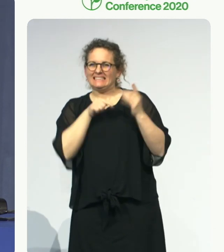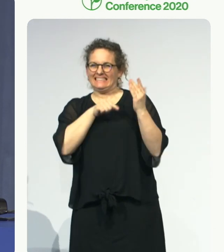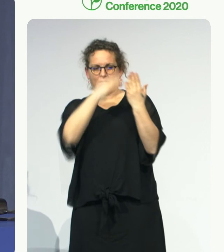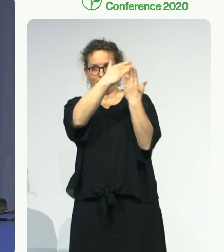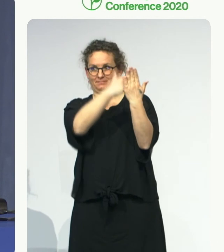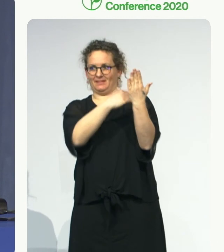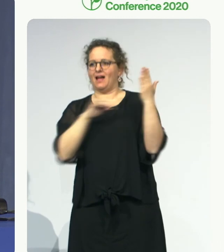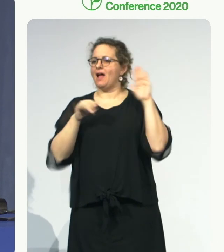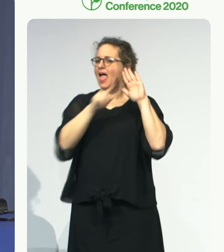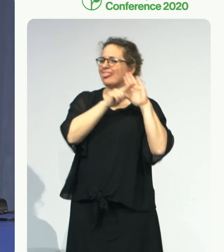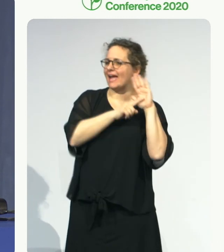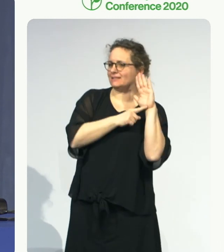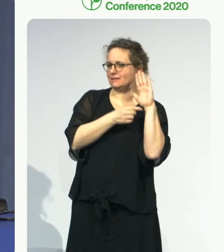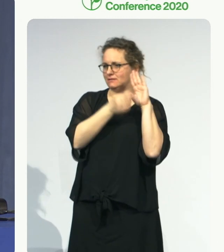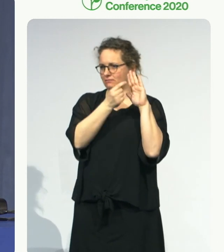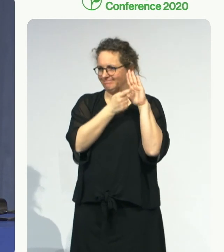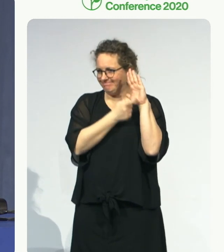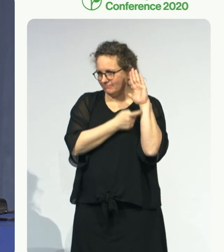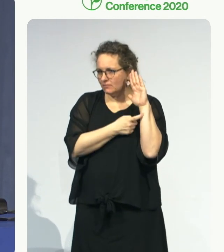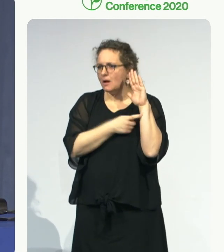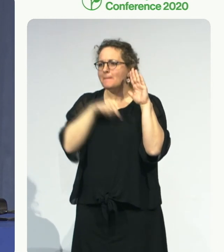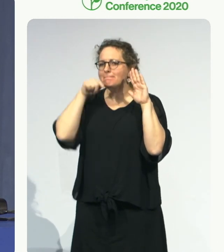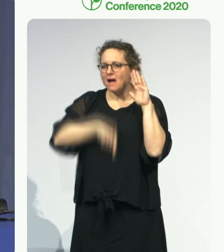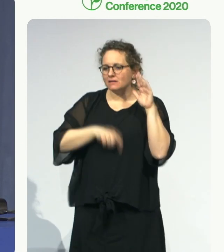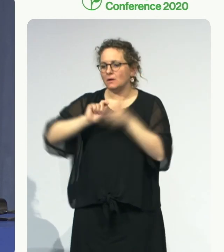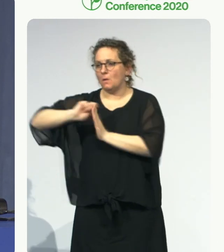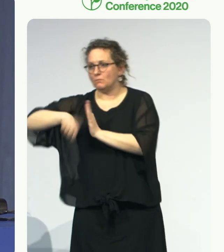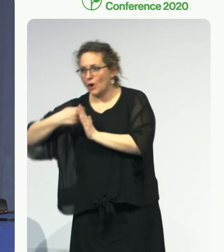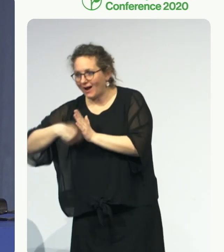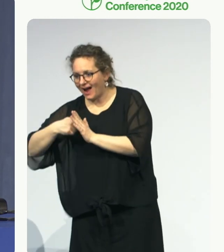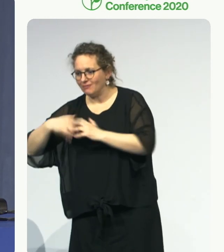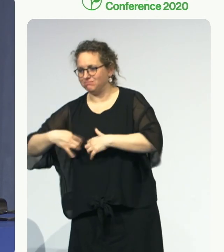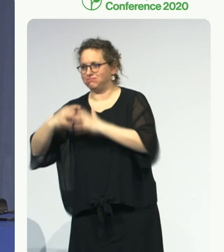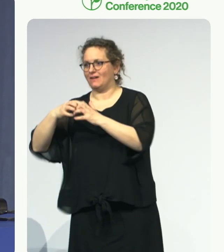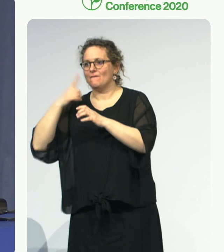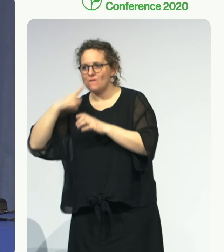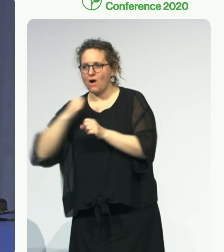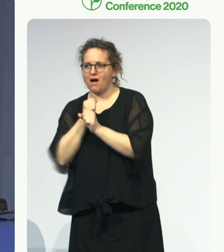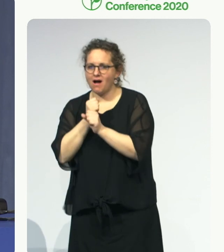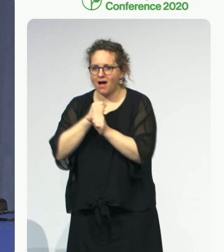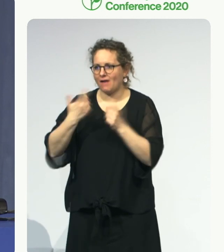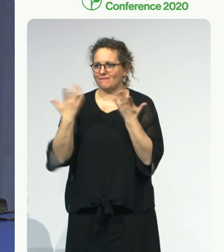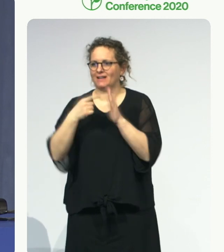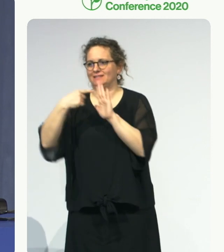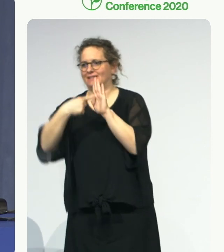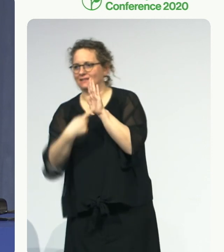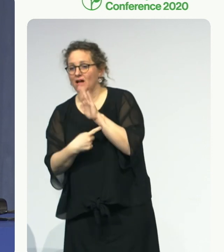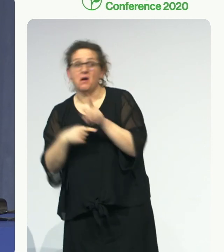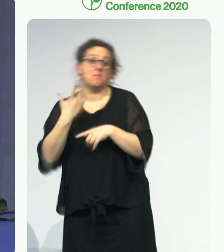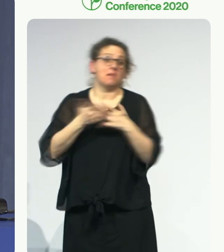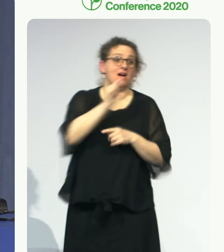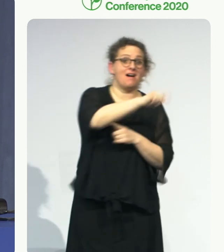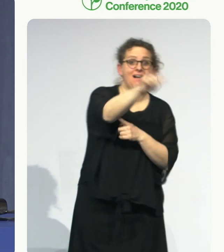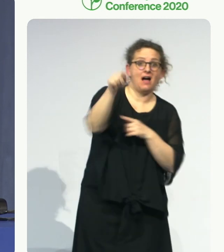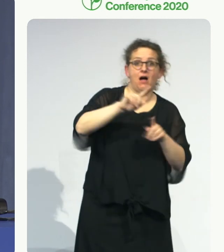have a marker on inclusion, for this, another marker concerning, for example, the